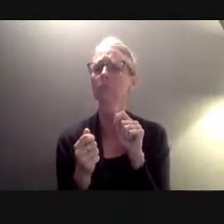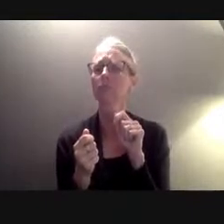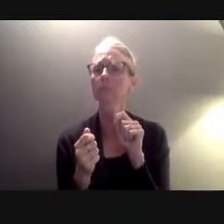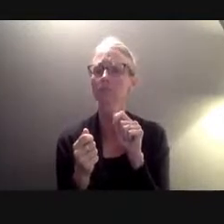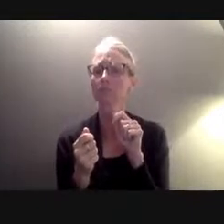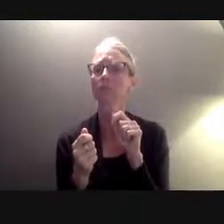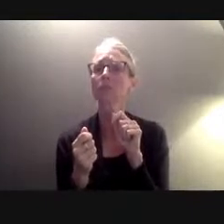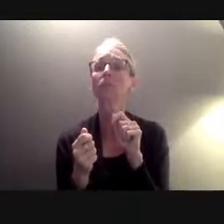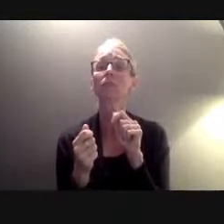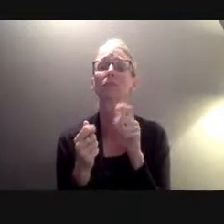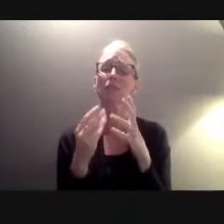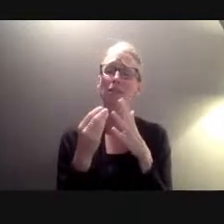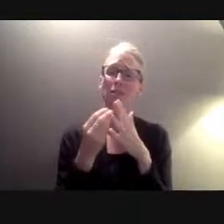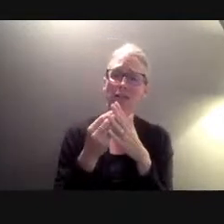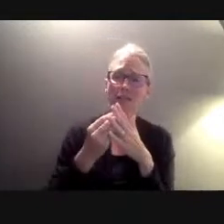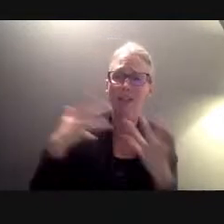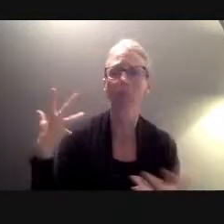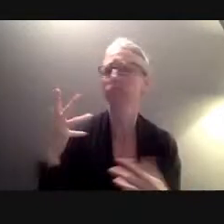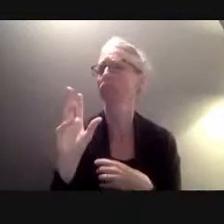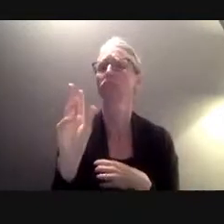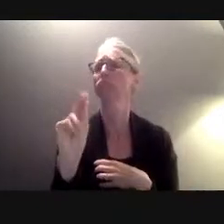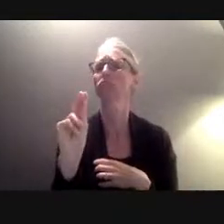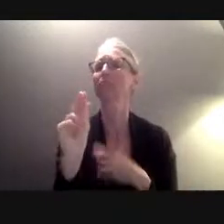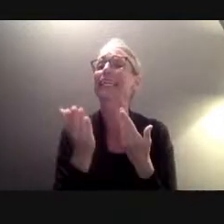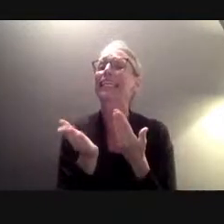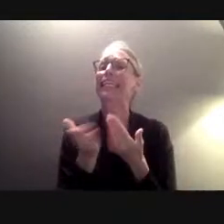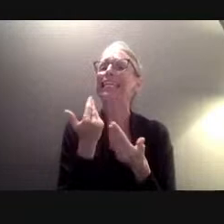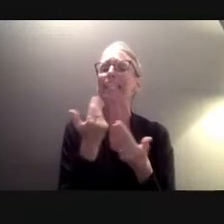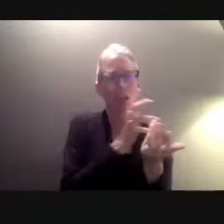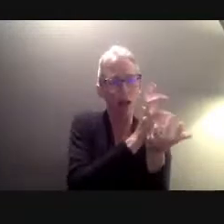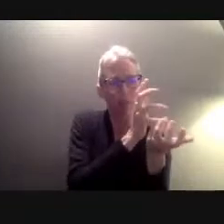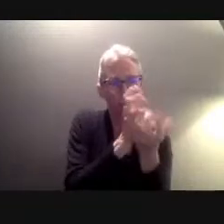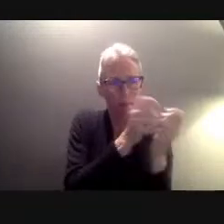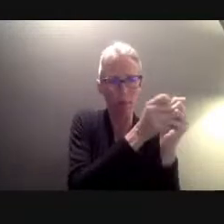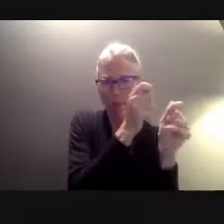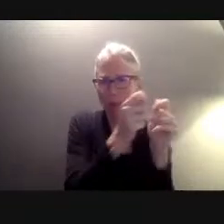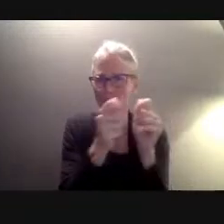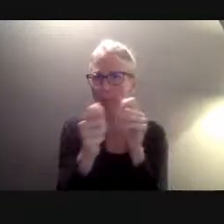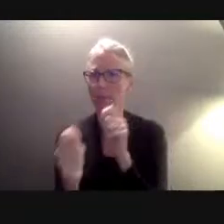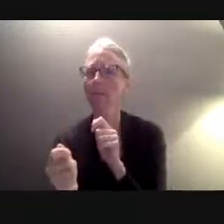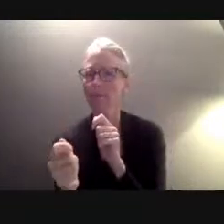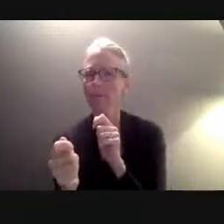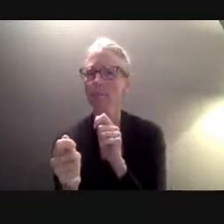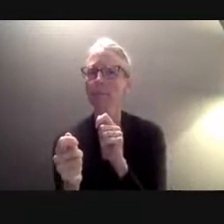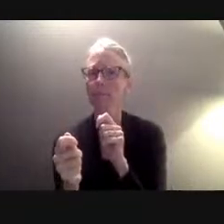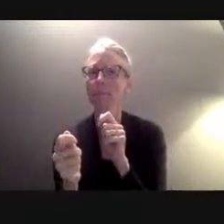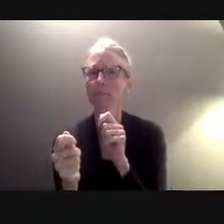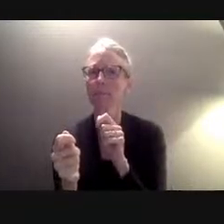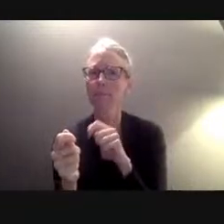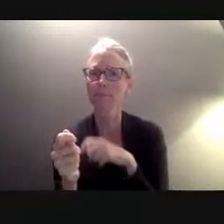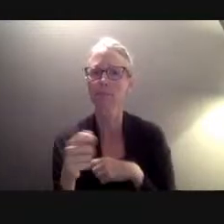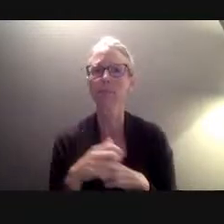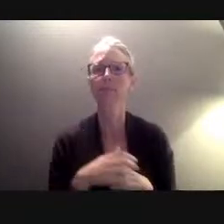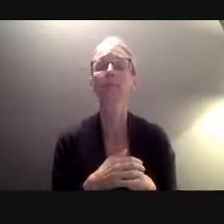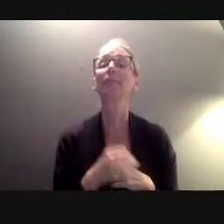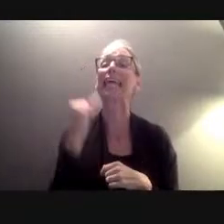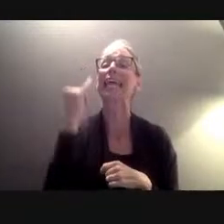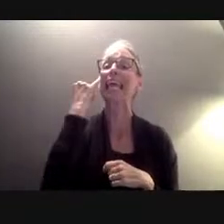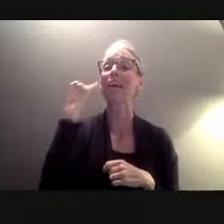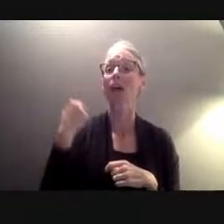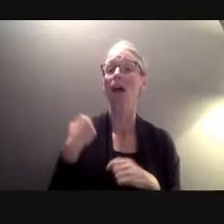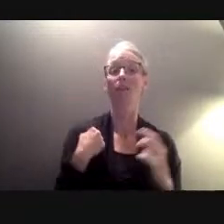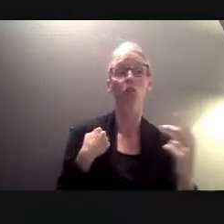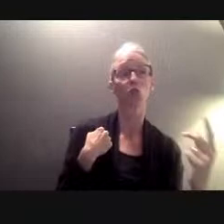cost as much as like having 10 bikes, having maybe 2 or 3 bikes and then a few of those things, if